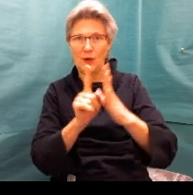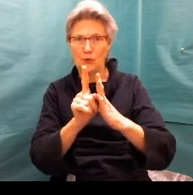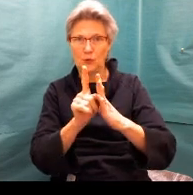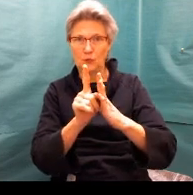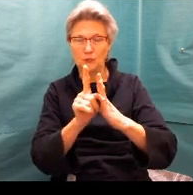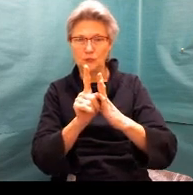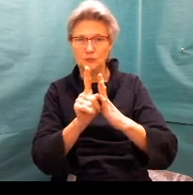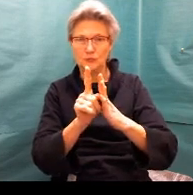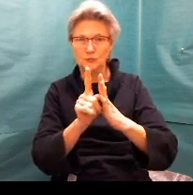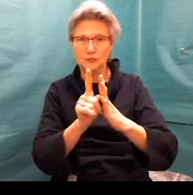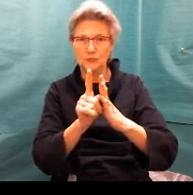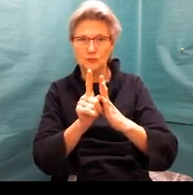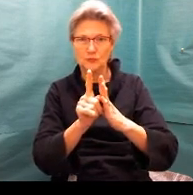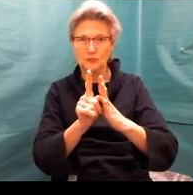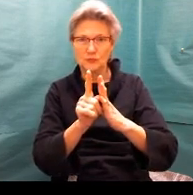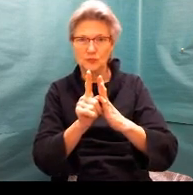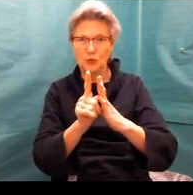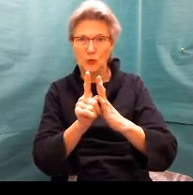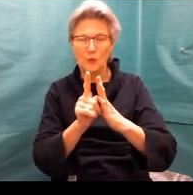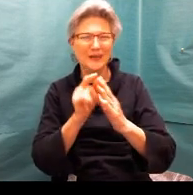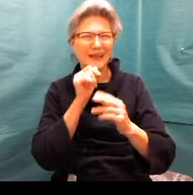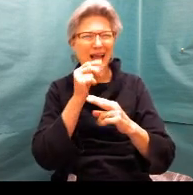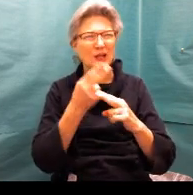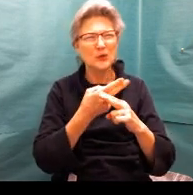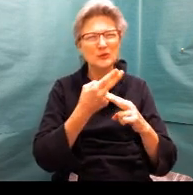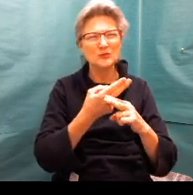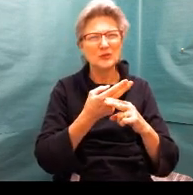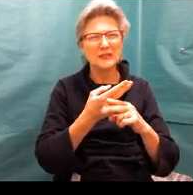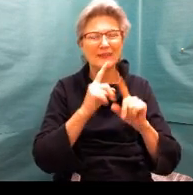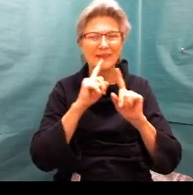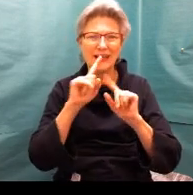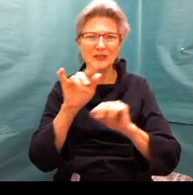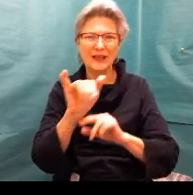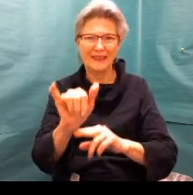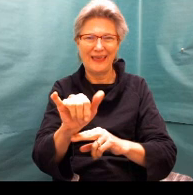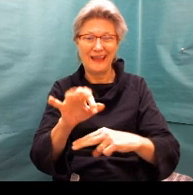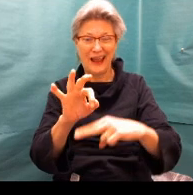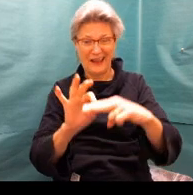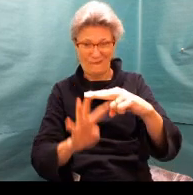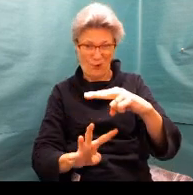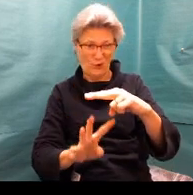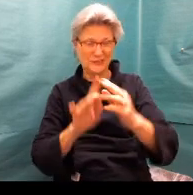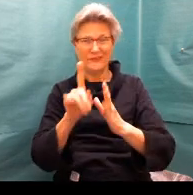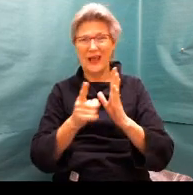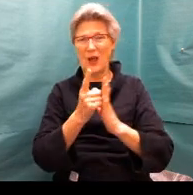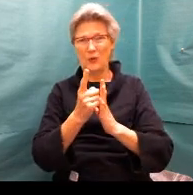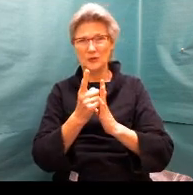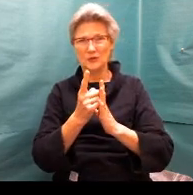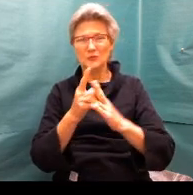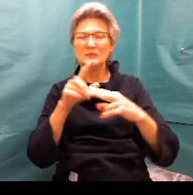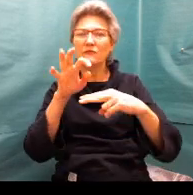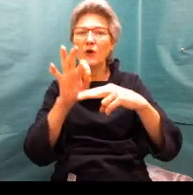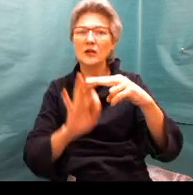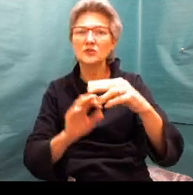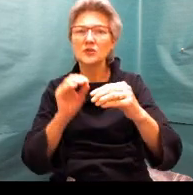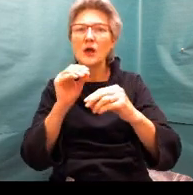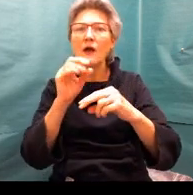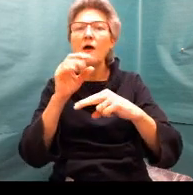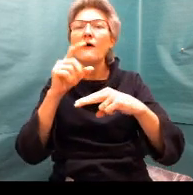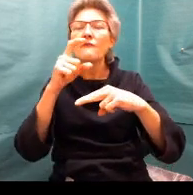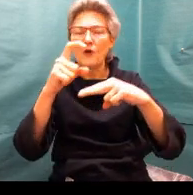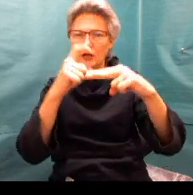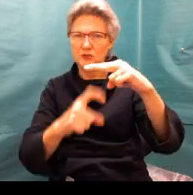9/4 hours. So we don't usually give an answer like that. When it's a fraction greater than 1,